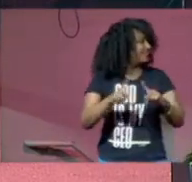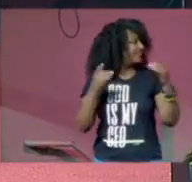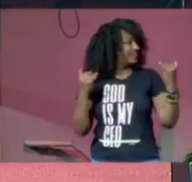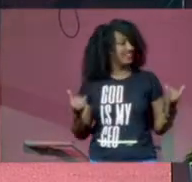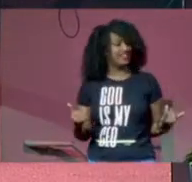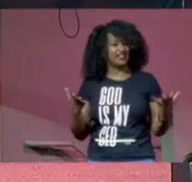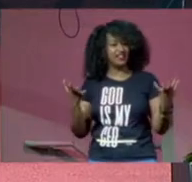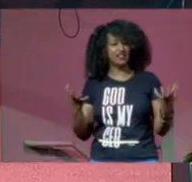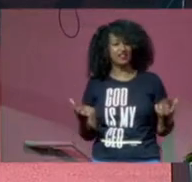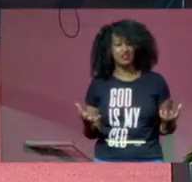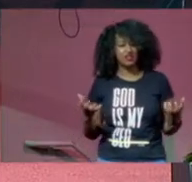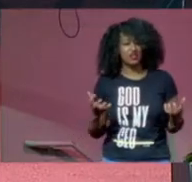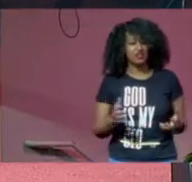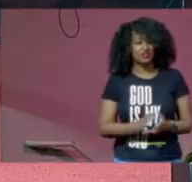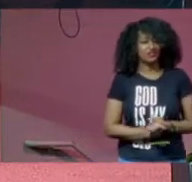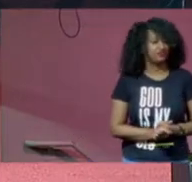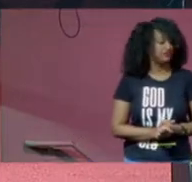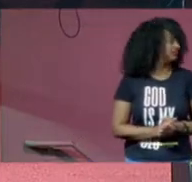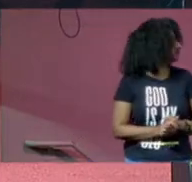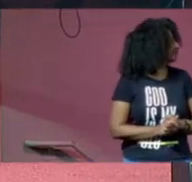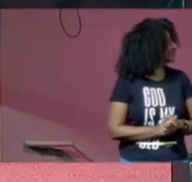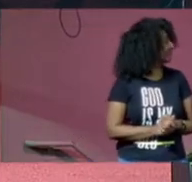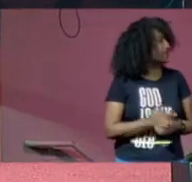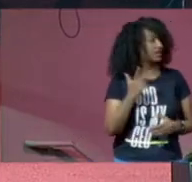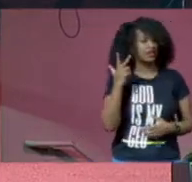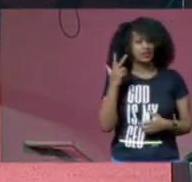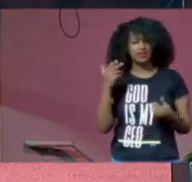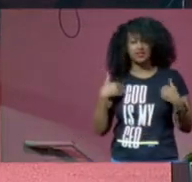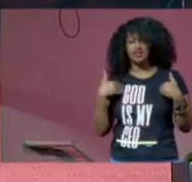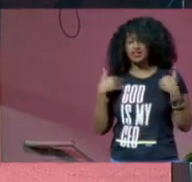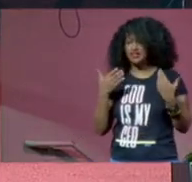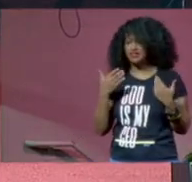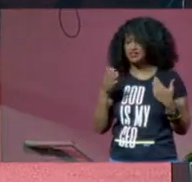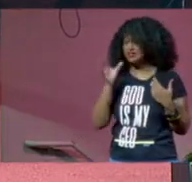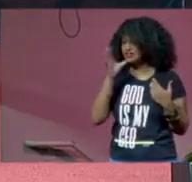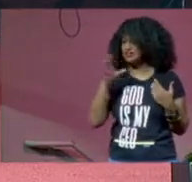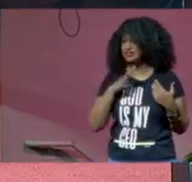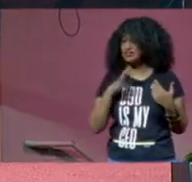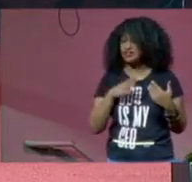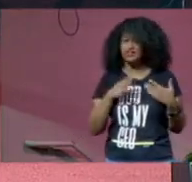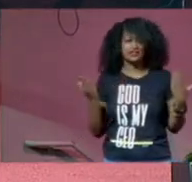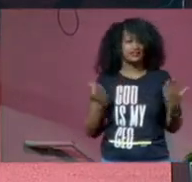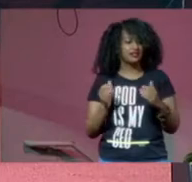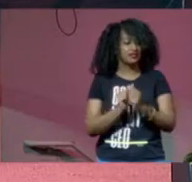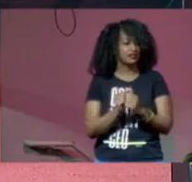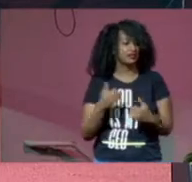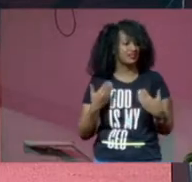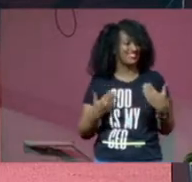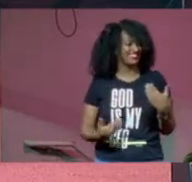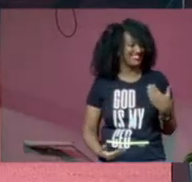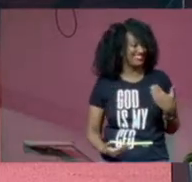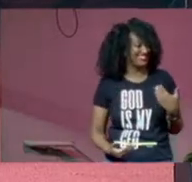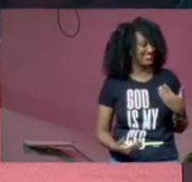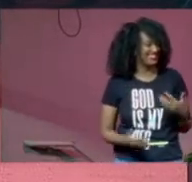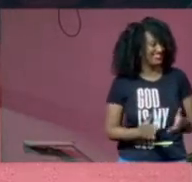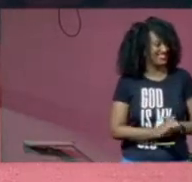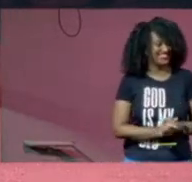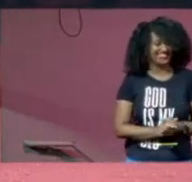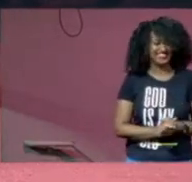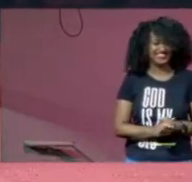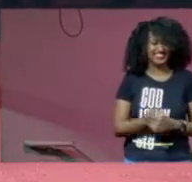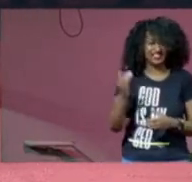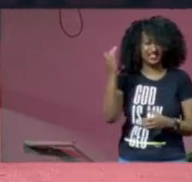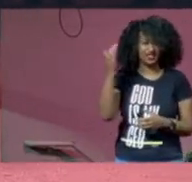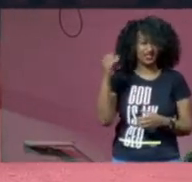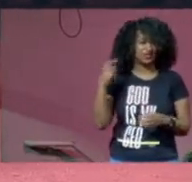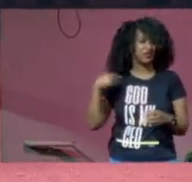to acknowledge the three young ladies that are behind me. Amen. because y'all know that we've only been